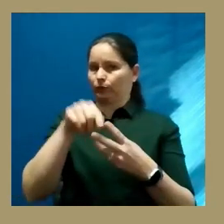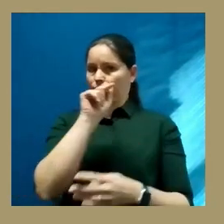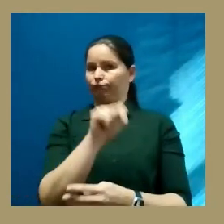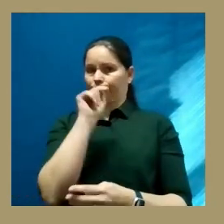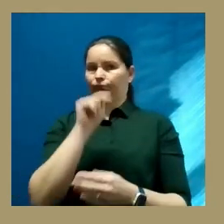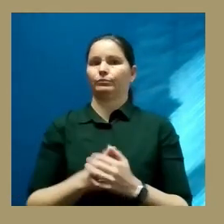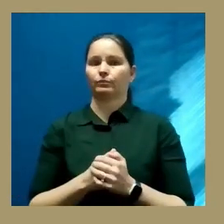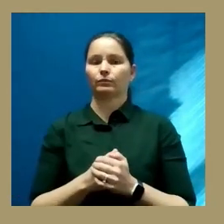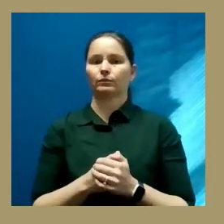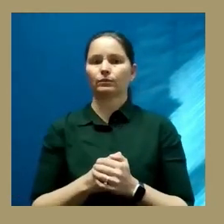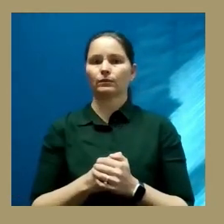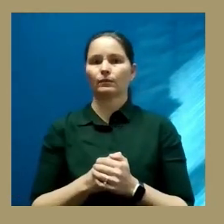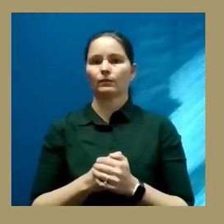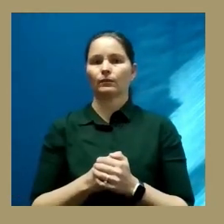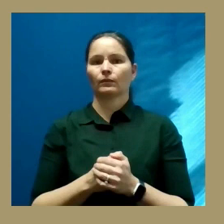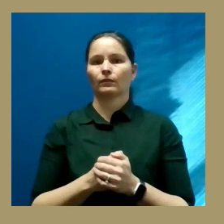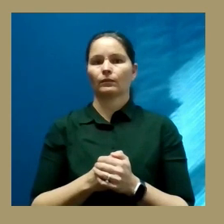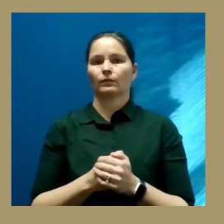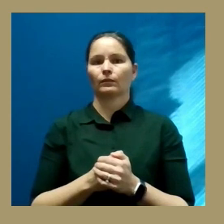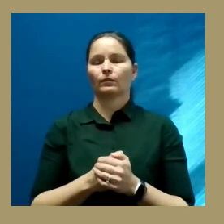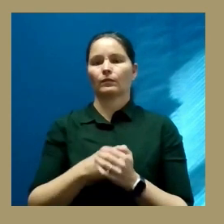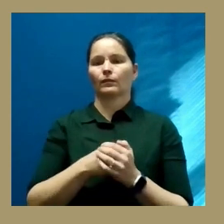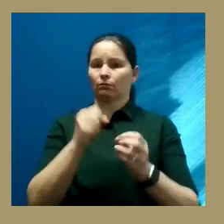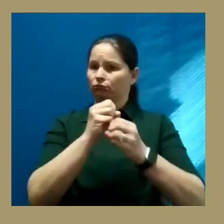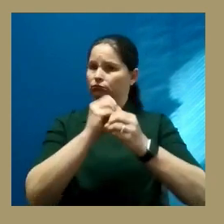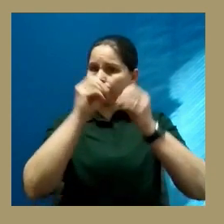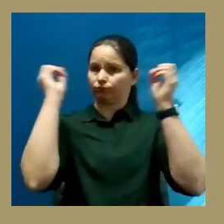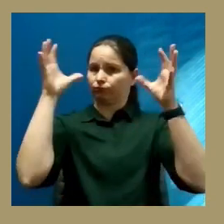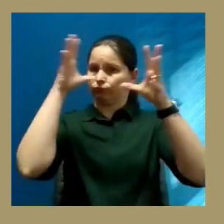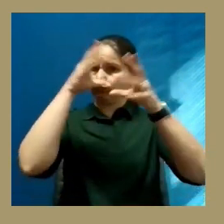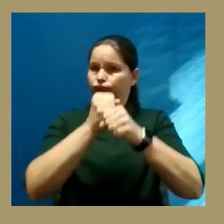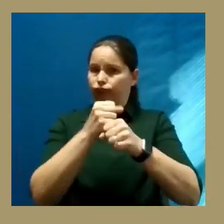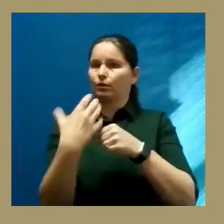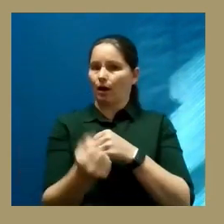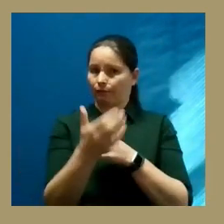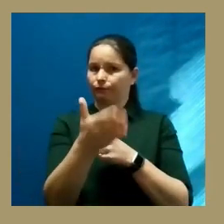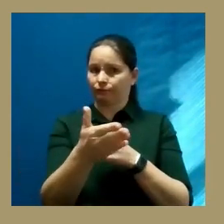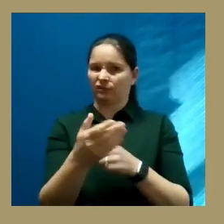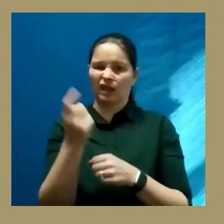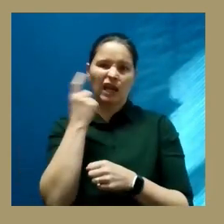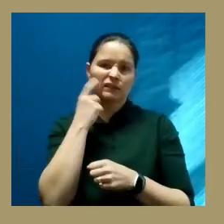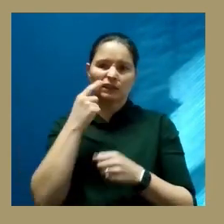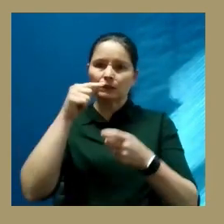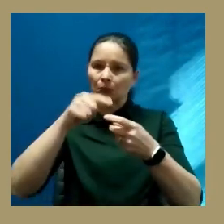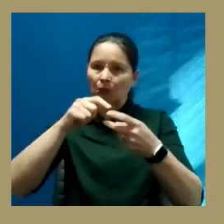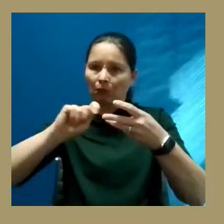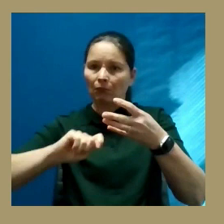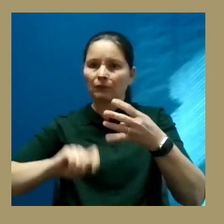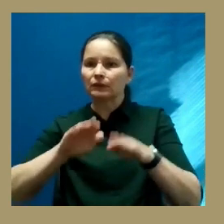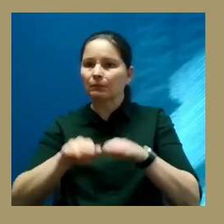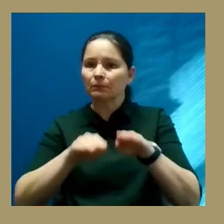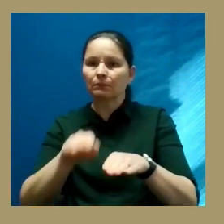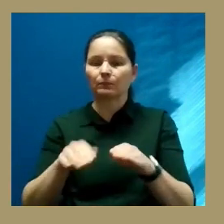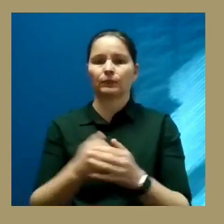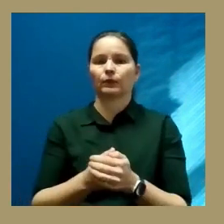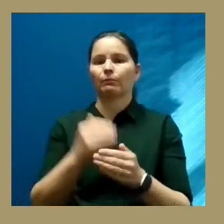And they're essentially provided with an overview screen, simple steps before they start to add their digital